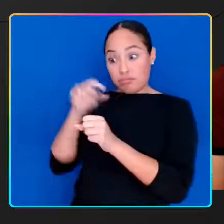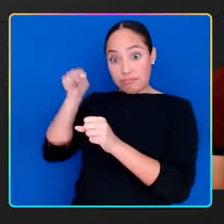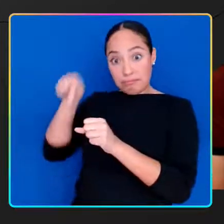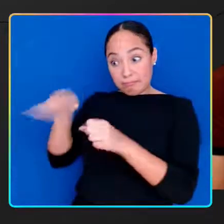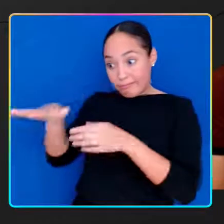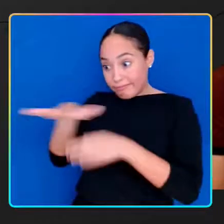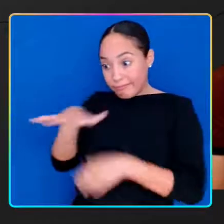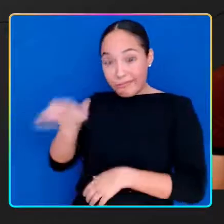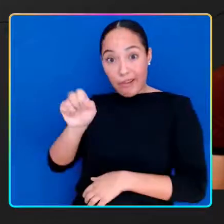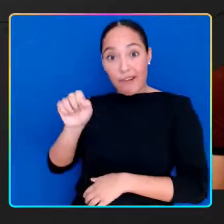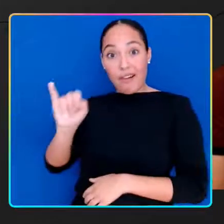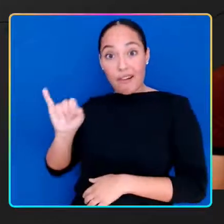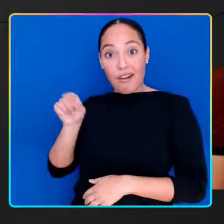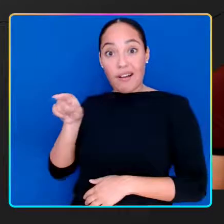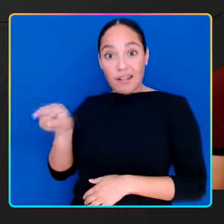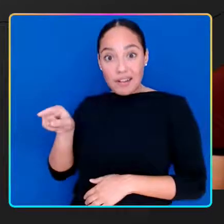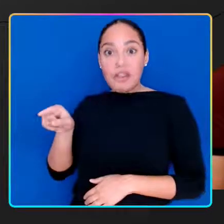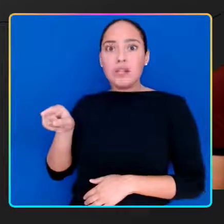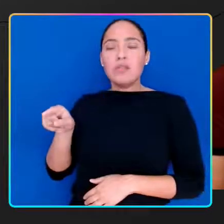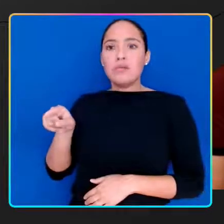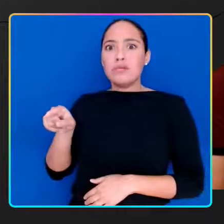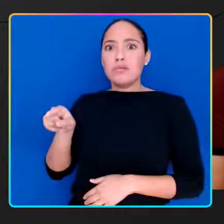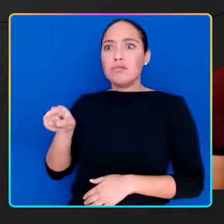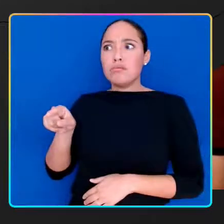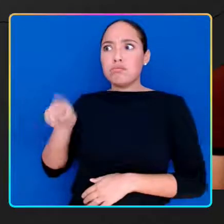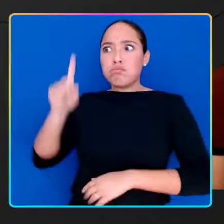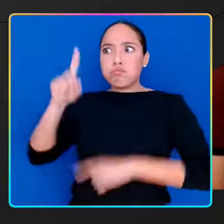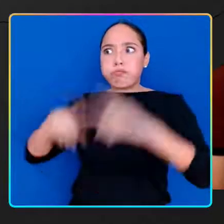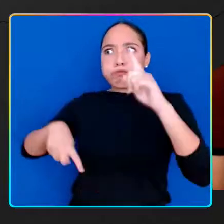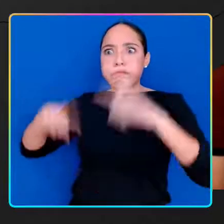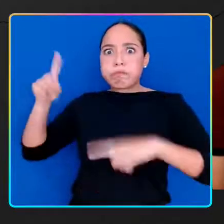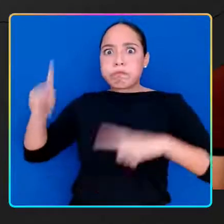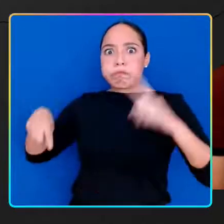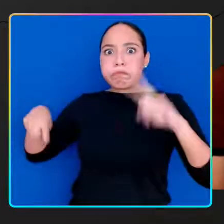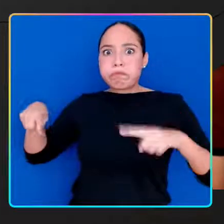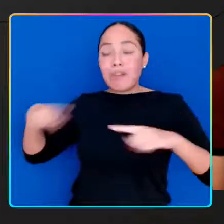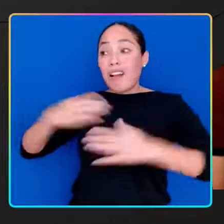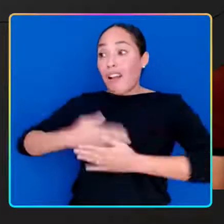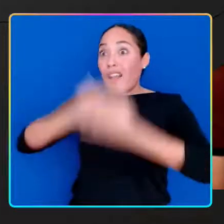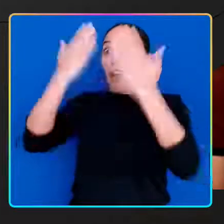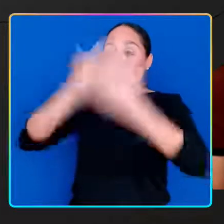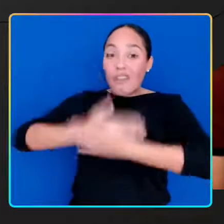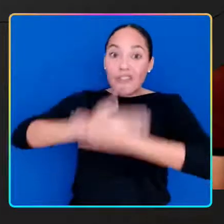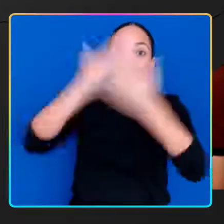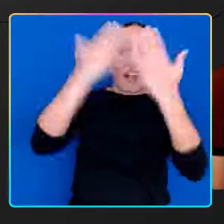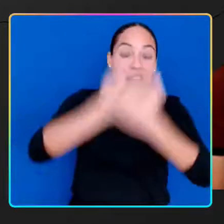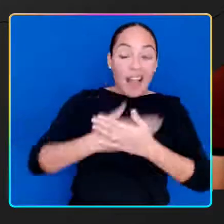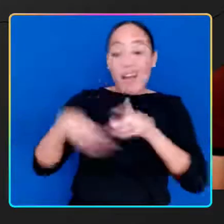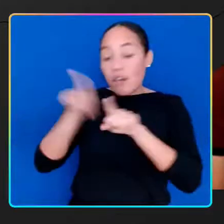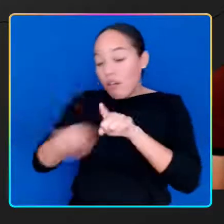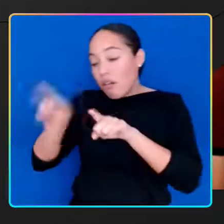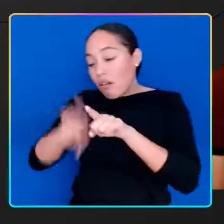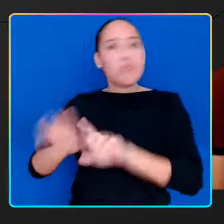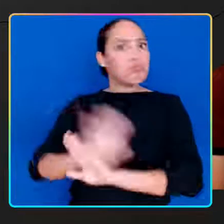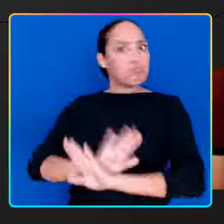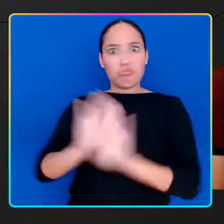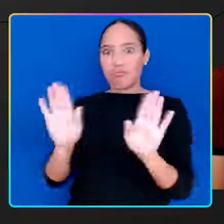so different daily, and I can imagine that's no different for an innovation team. But if I was